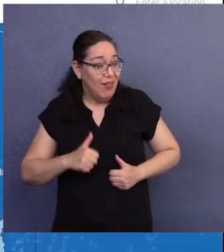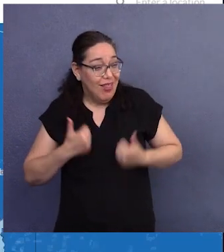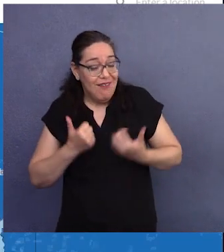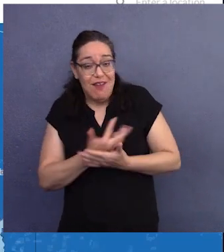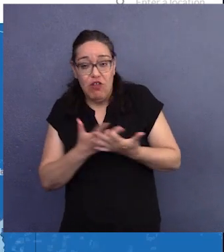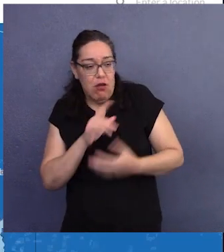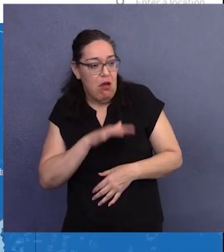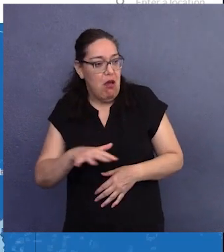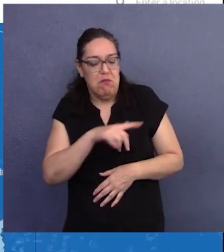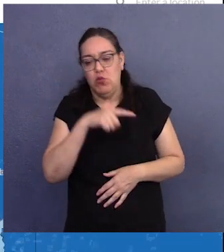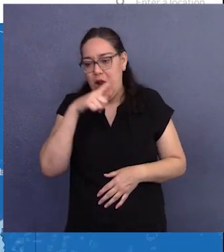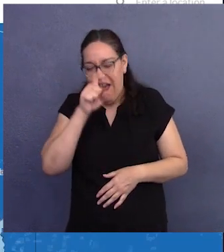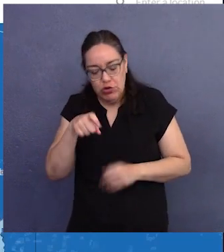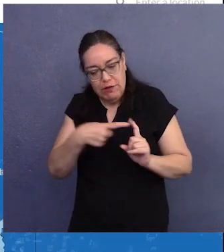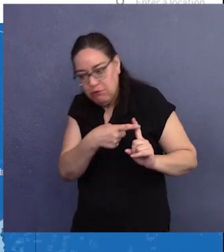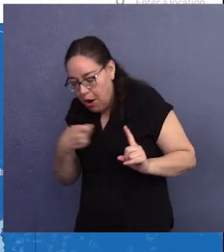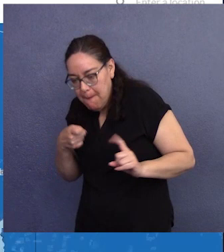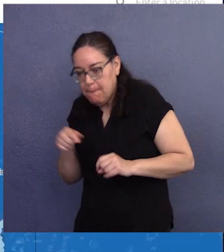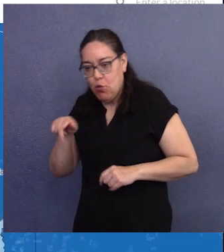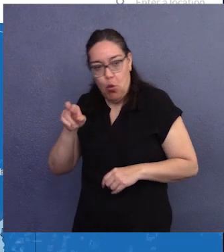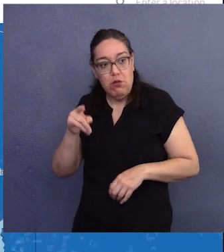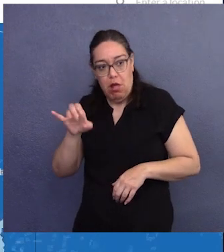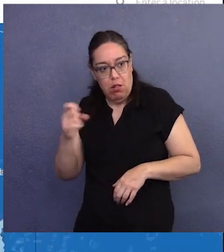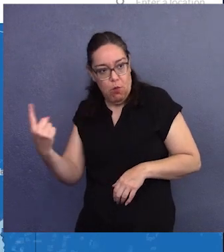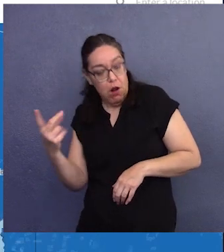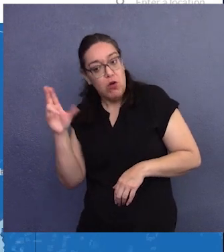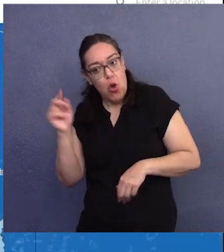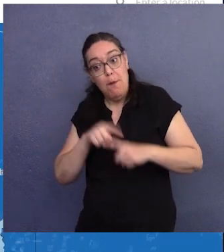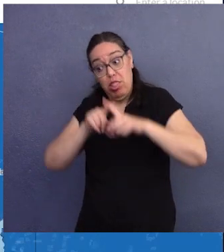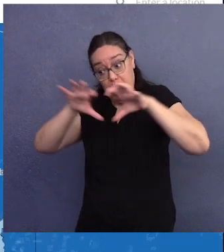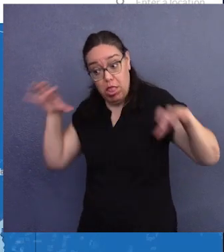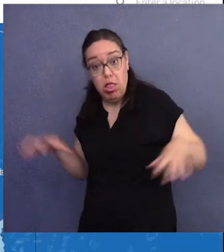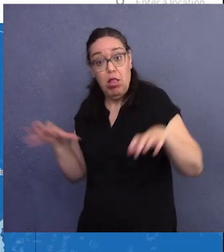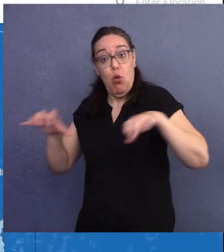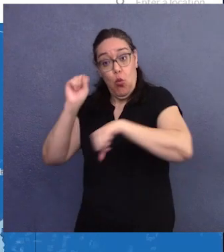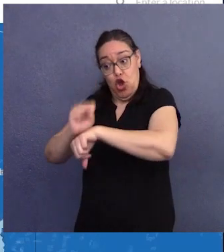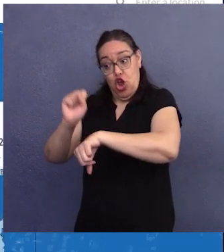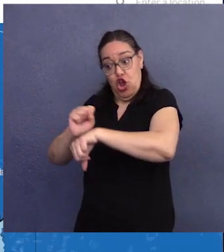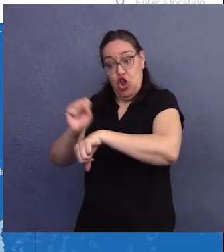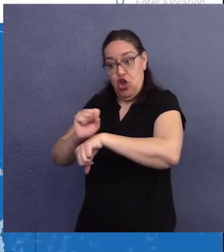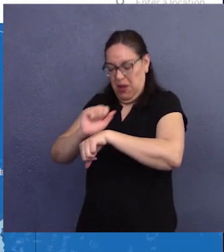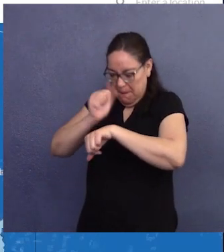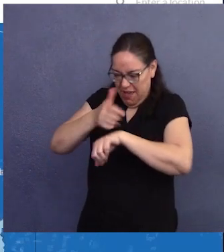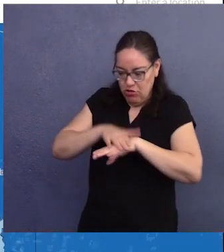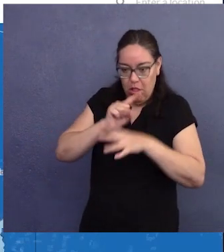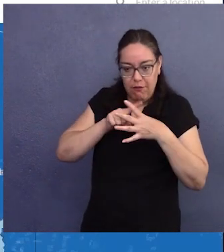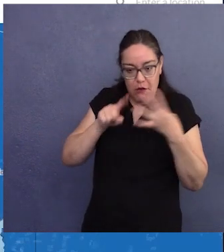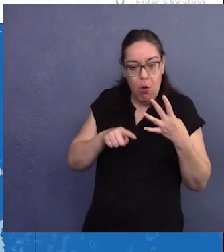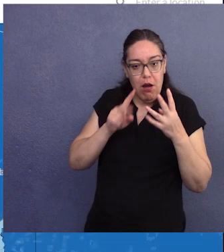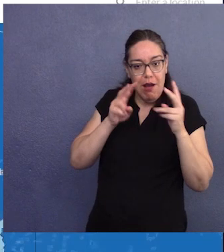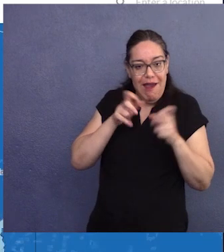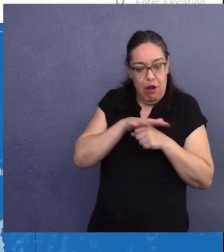to be in quartile 1, but your work based on the 4 different issue areas need